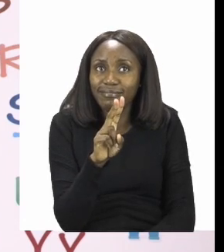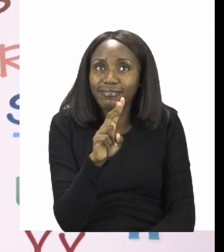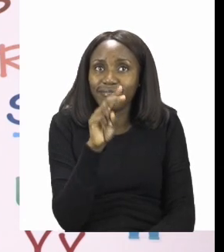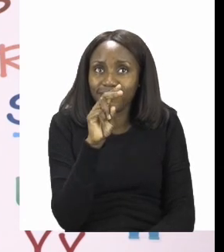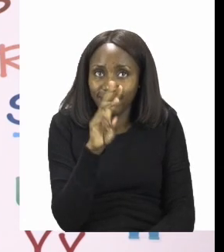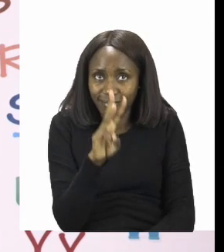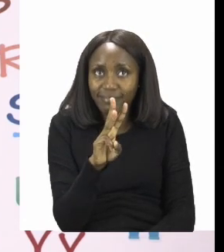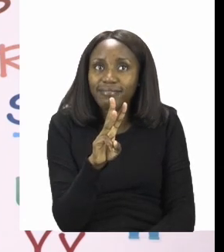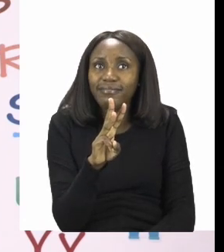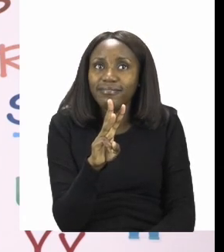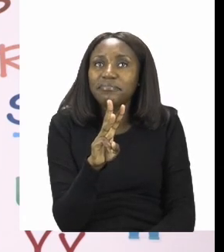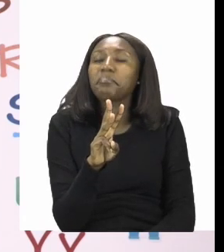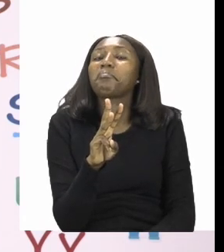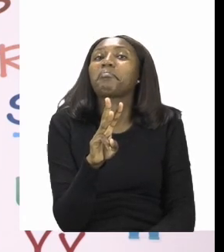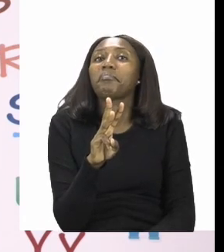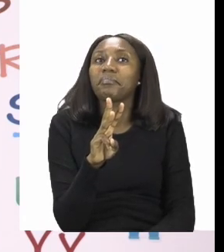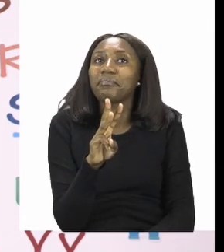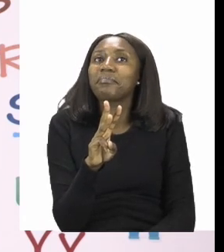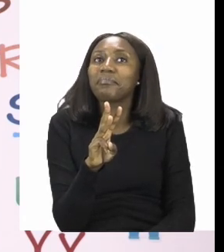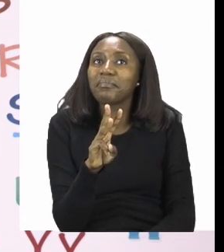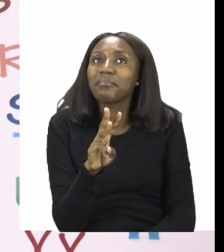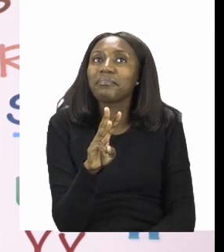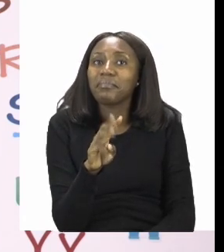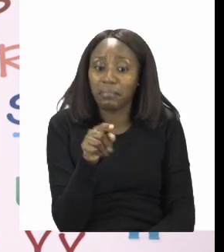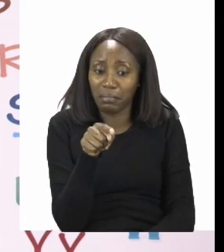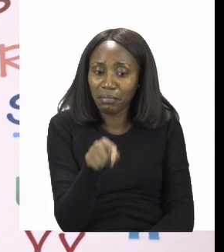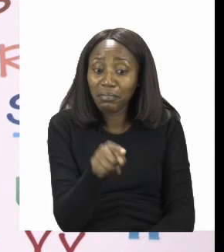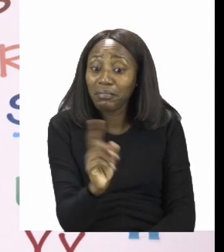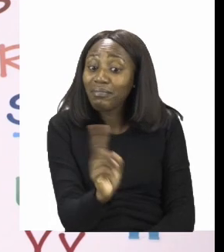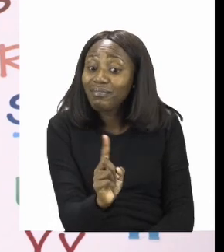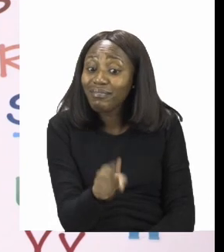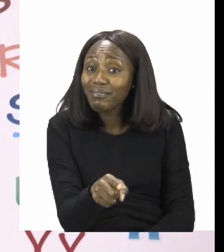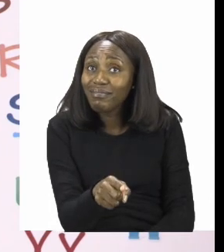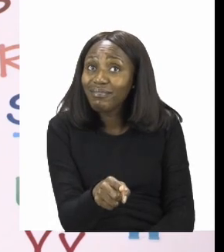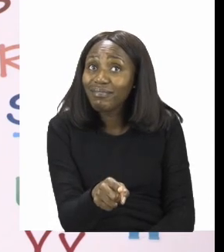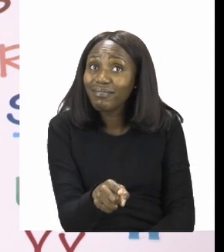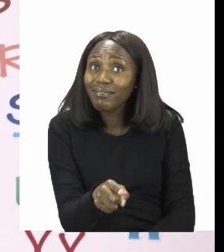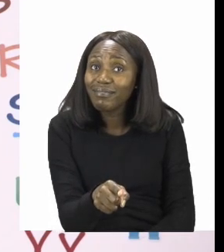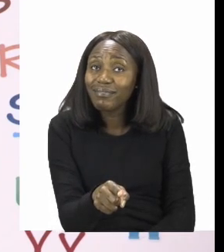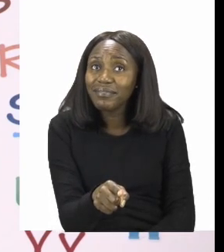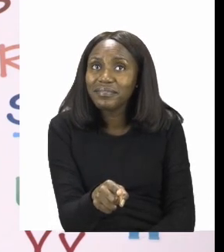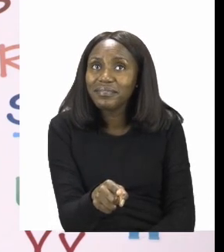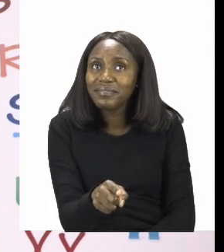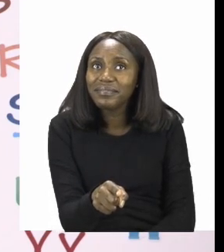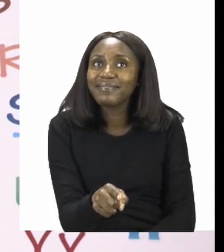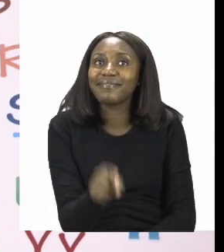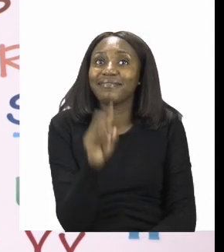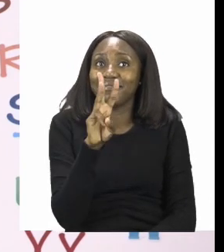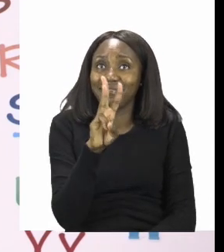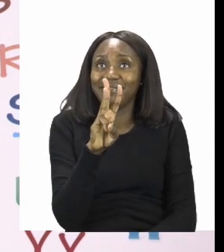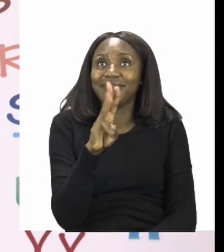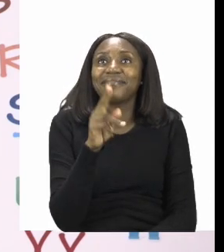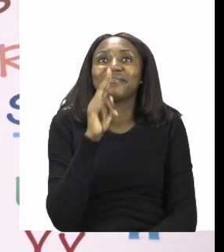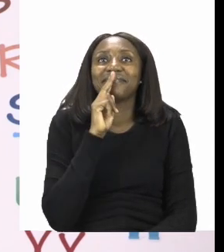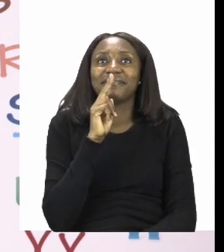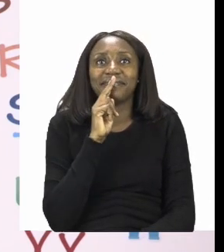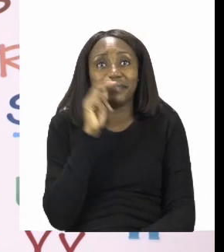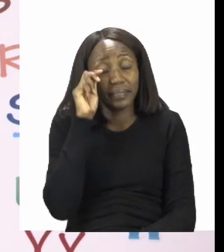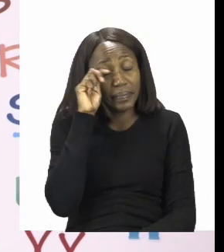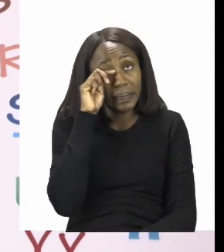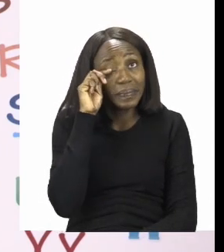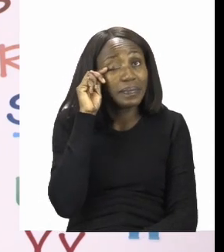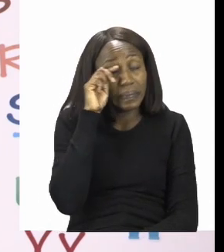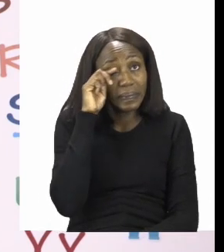2, 3. So that means whatever I have left is the answer.